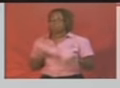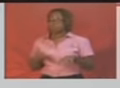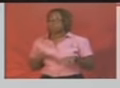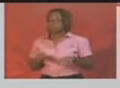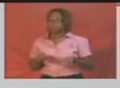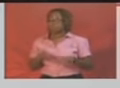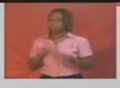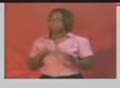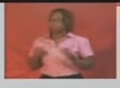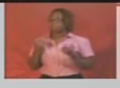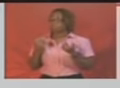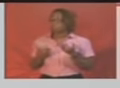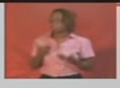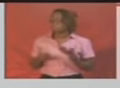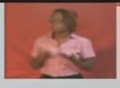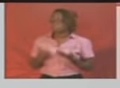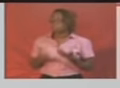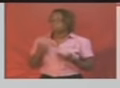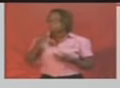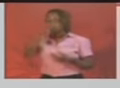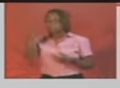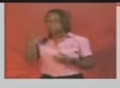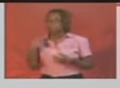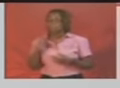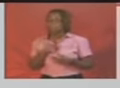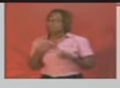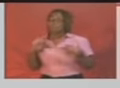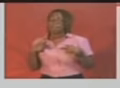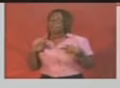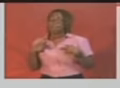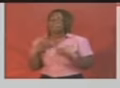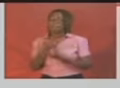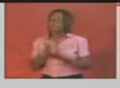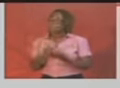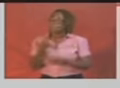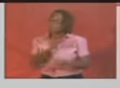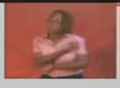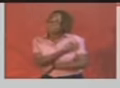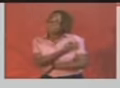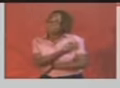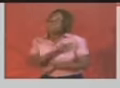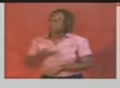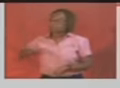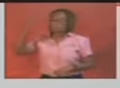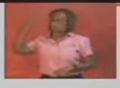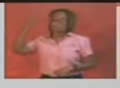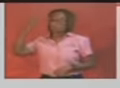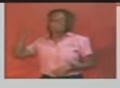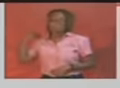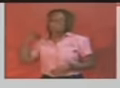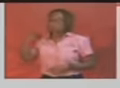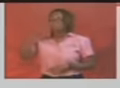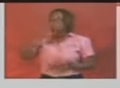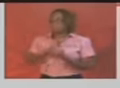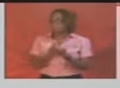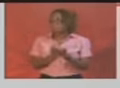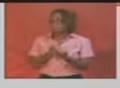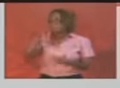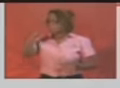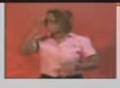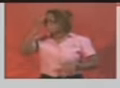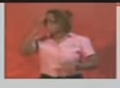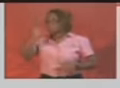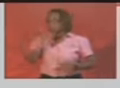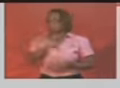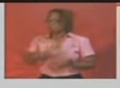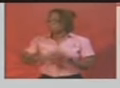for. Together with the public health measures may have some great impact in terms of those particular illnesses, but it will be good to actually have